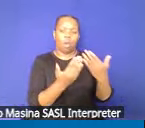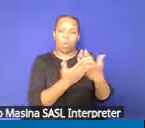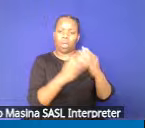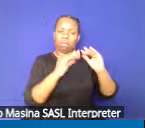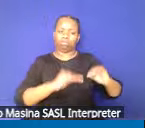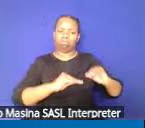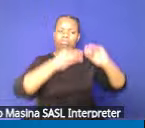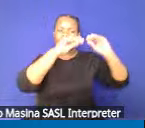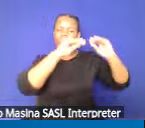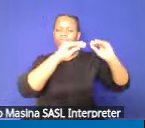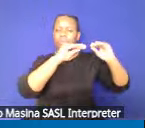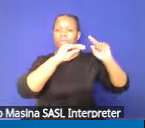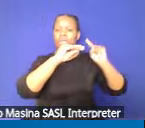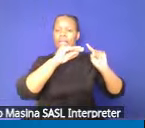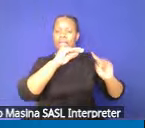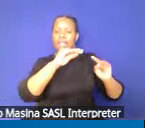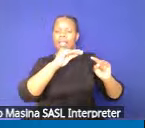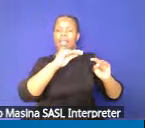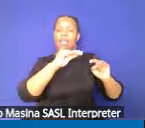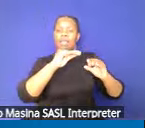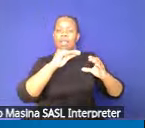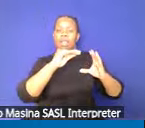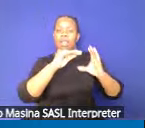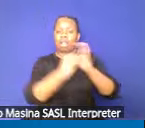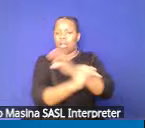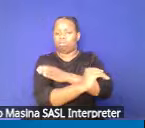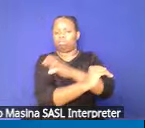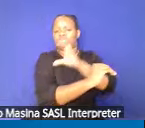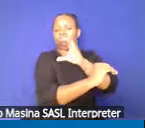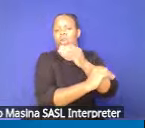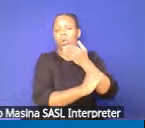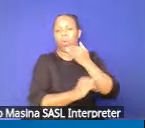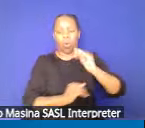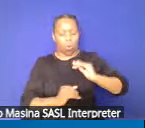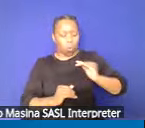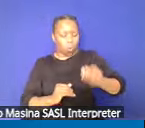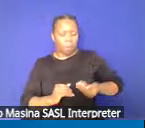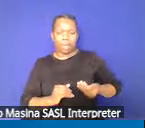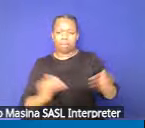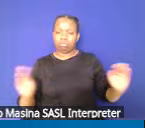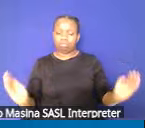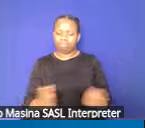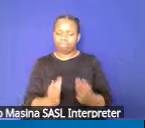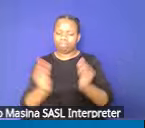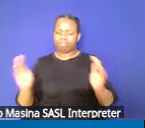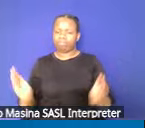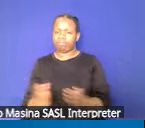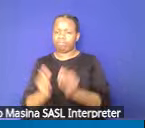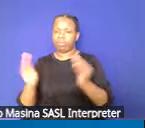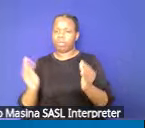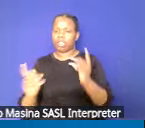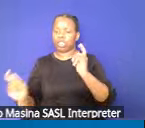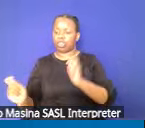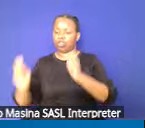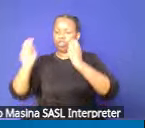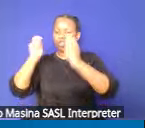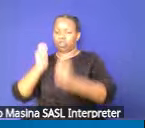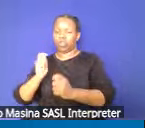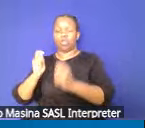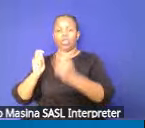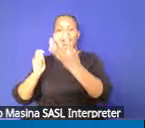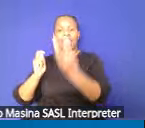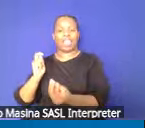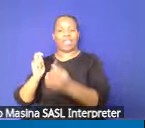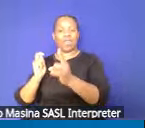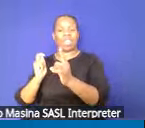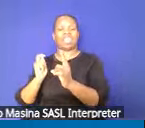the upliftment of women, by encouraging entities to transform, to have